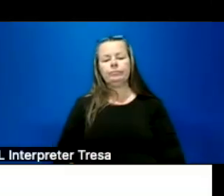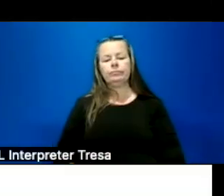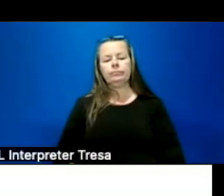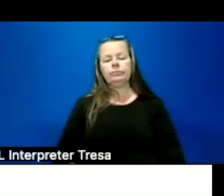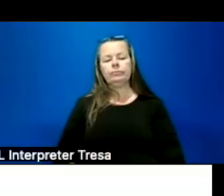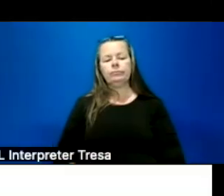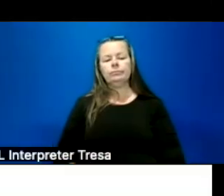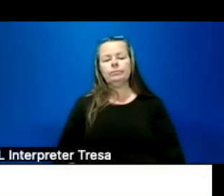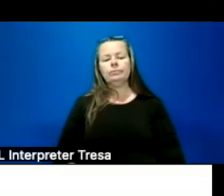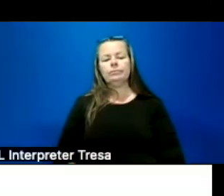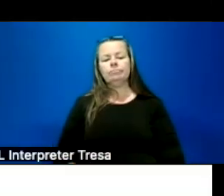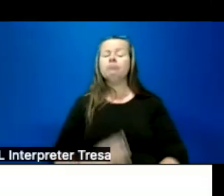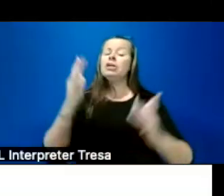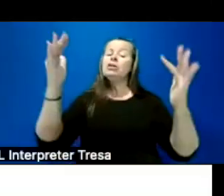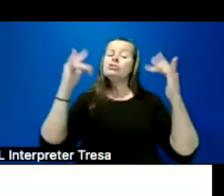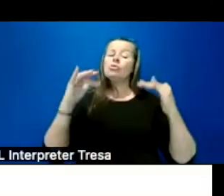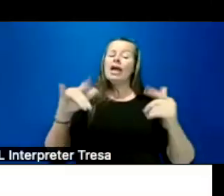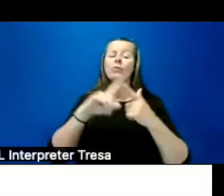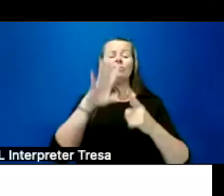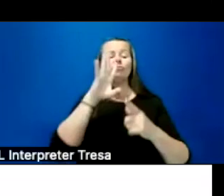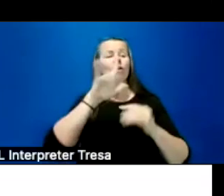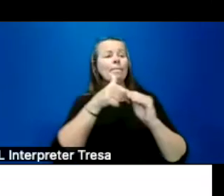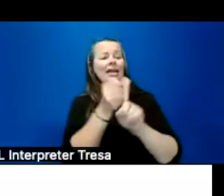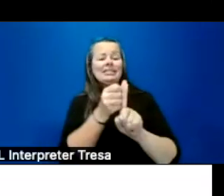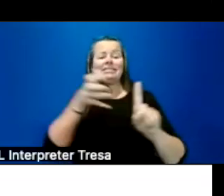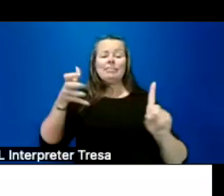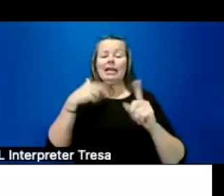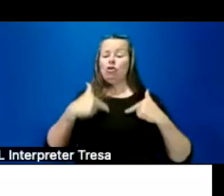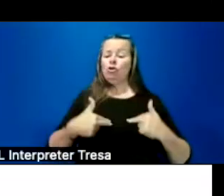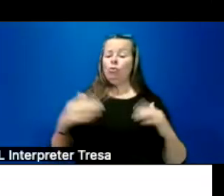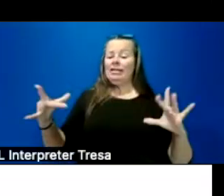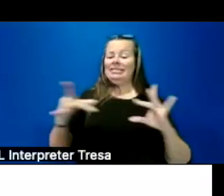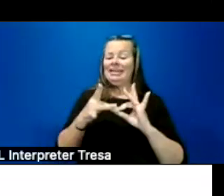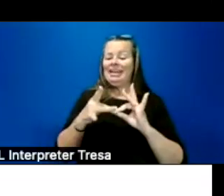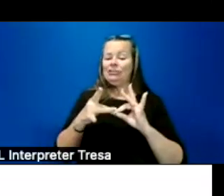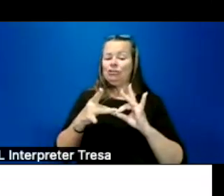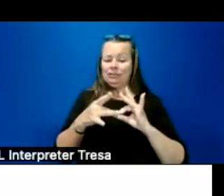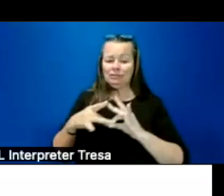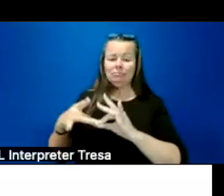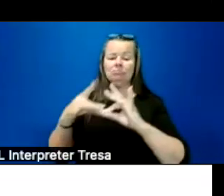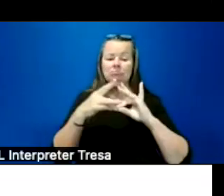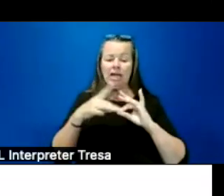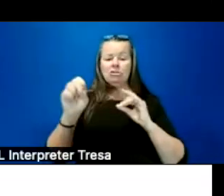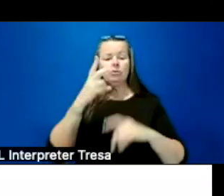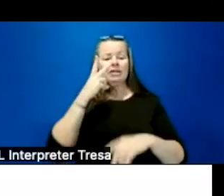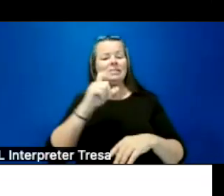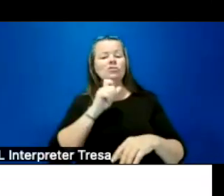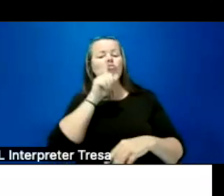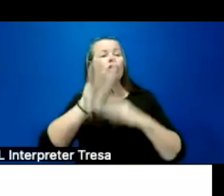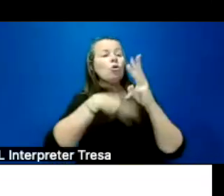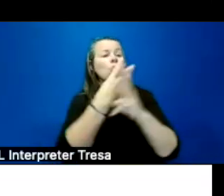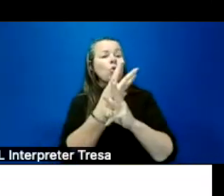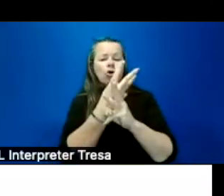Then expanding the human connection in this sense. So as we saw, the real world applications, we were just discussing